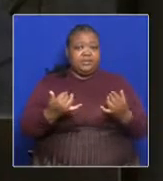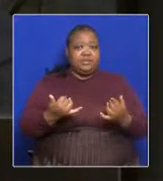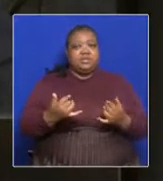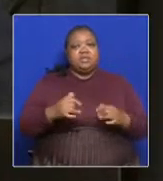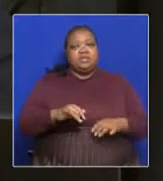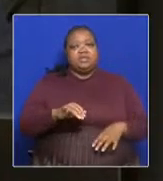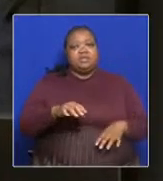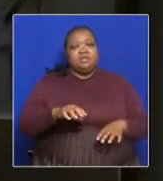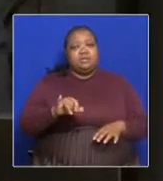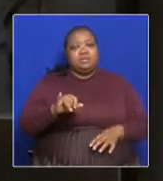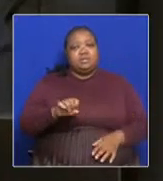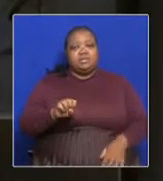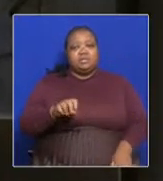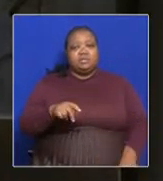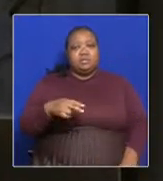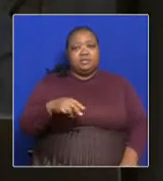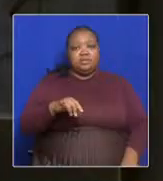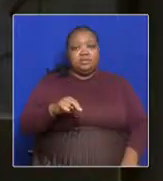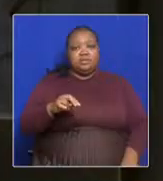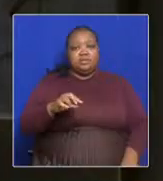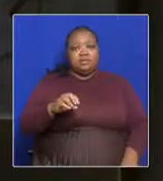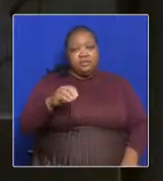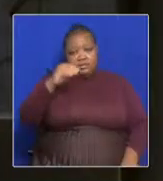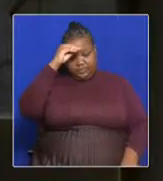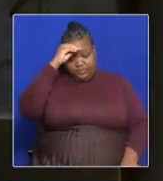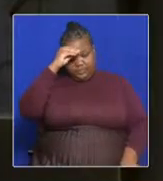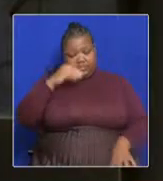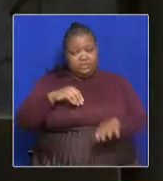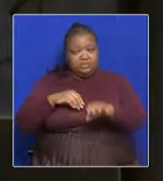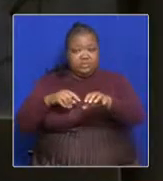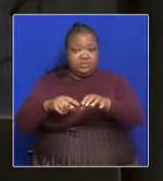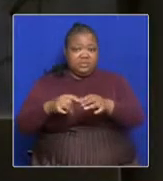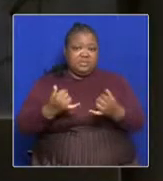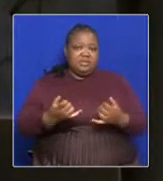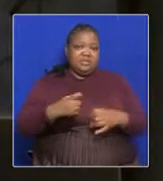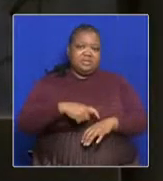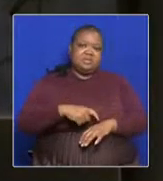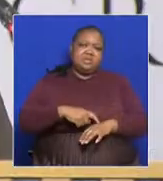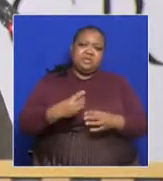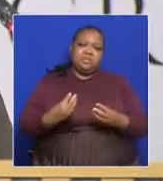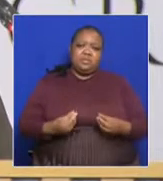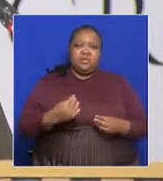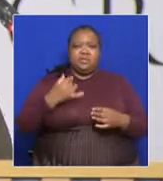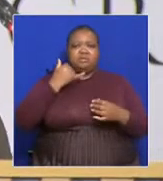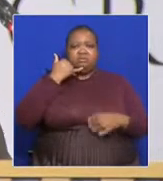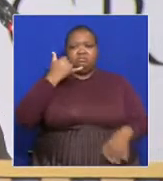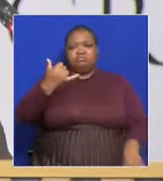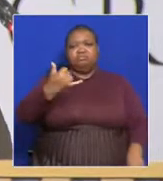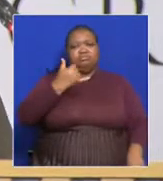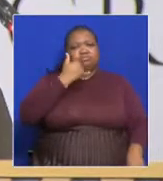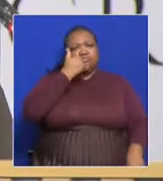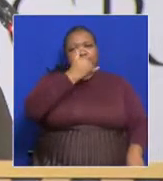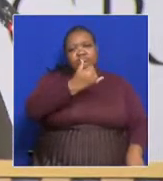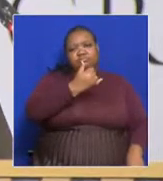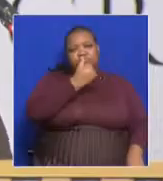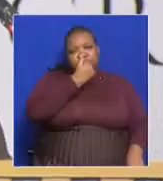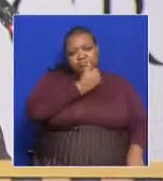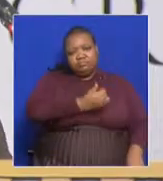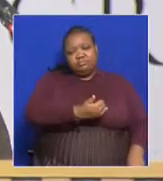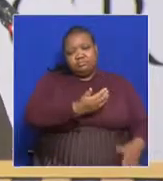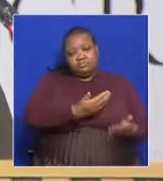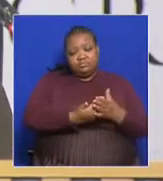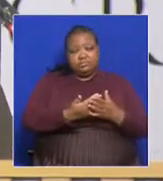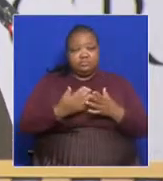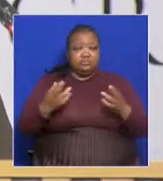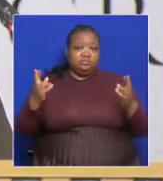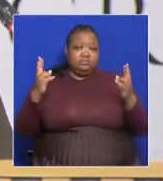have, if you like, the luxury of time to phone around and hopefully get the bags and